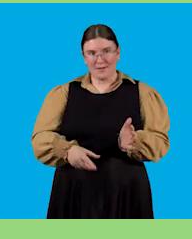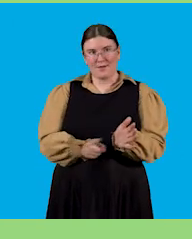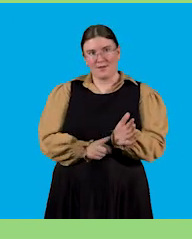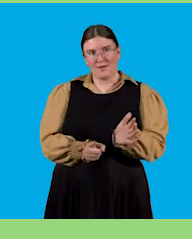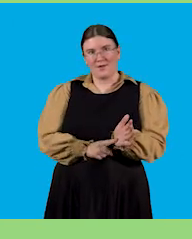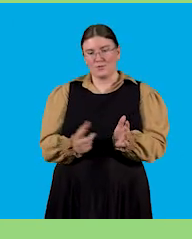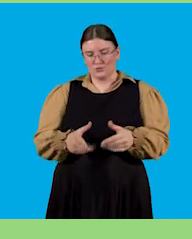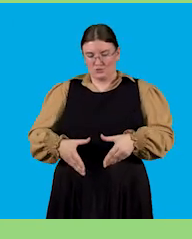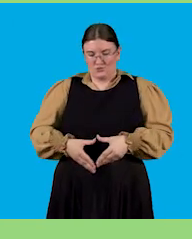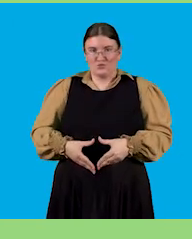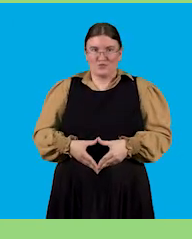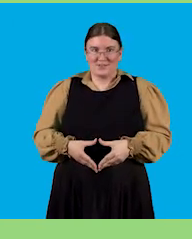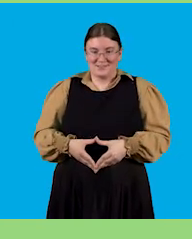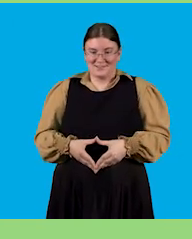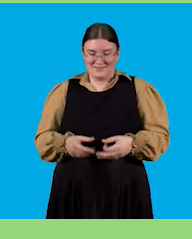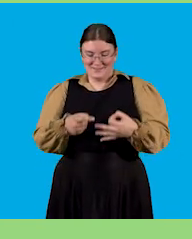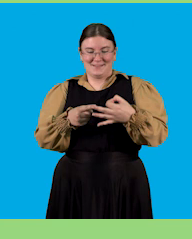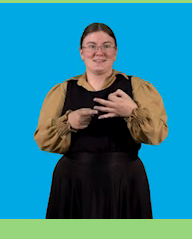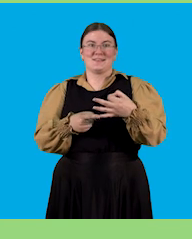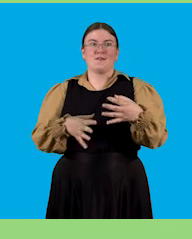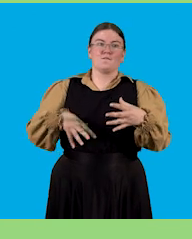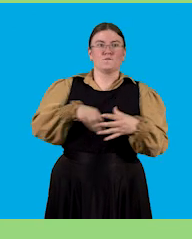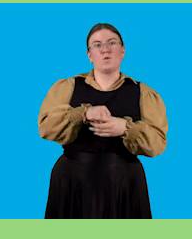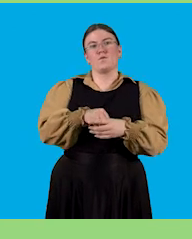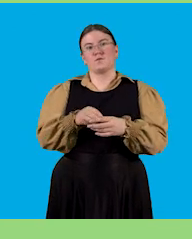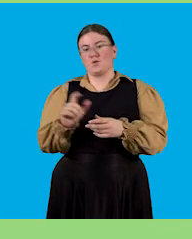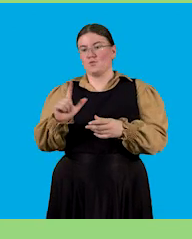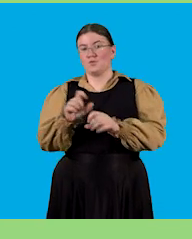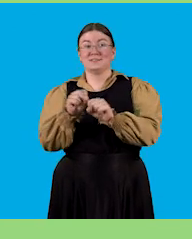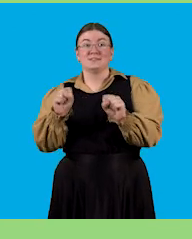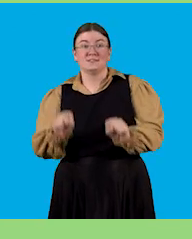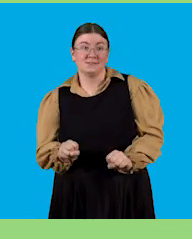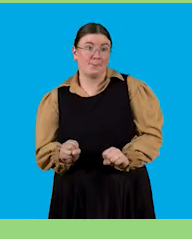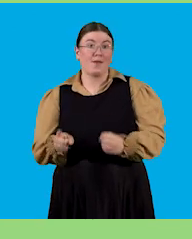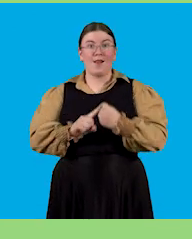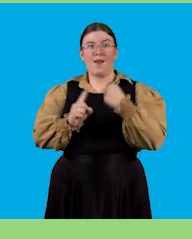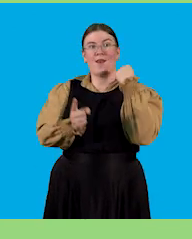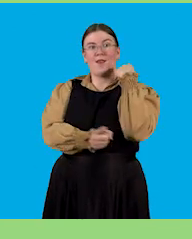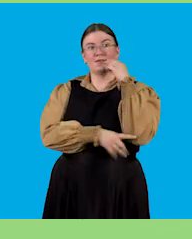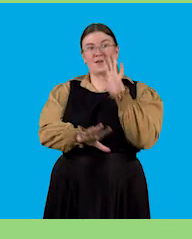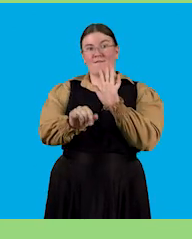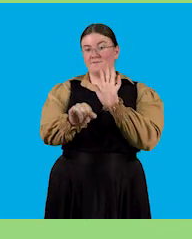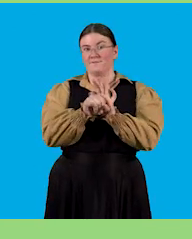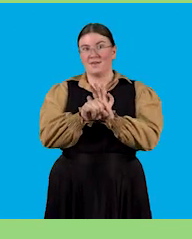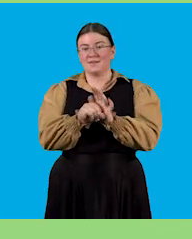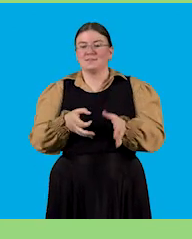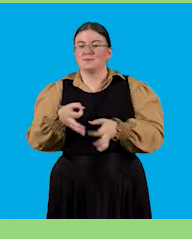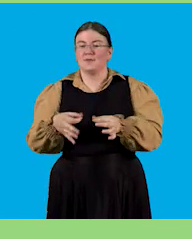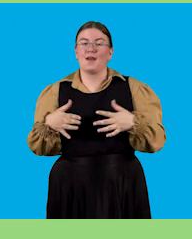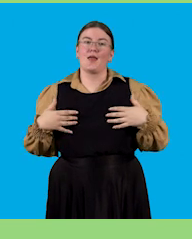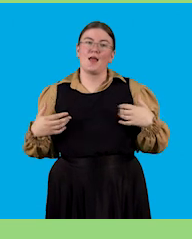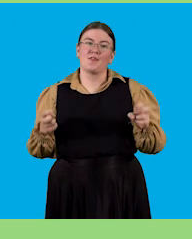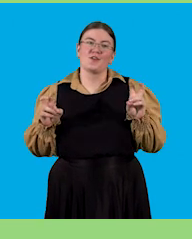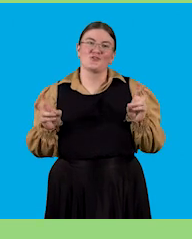bladder, and uterus, which are part of the excretory system, and lastly, identify and explain the